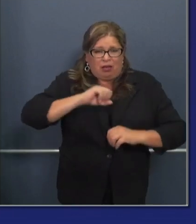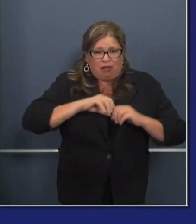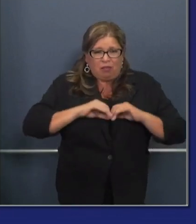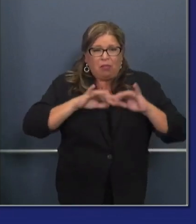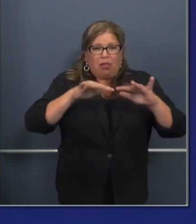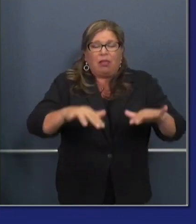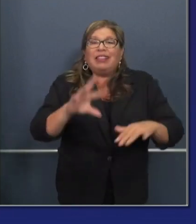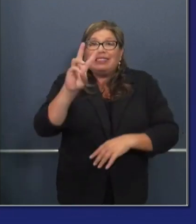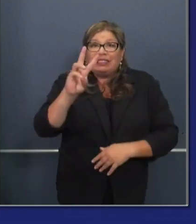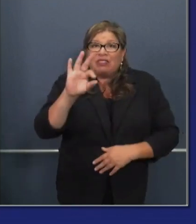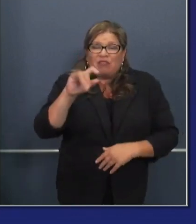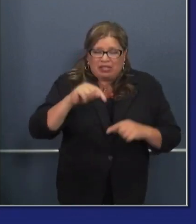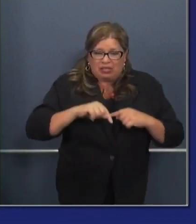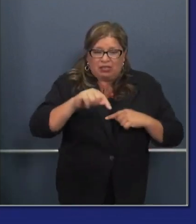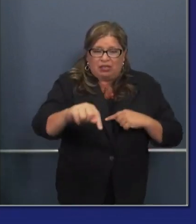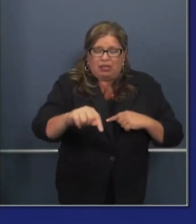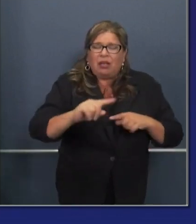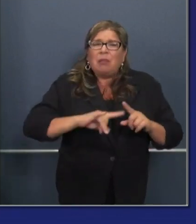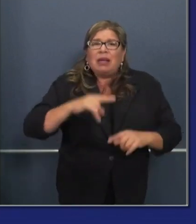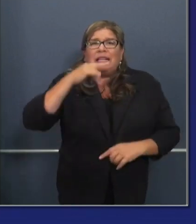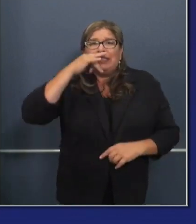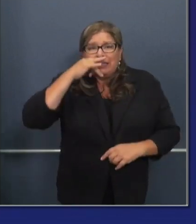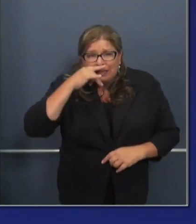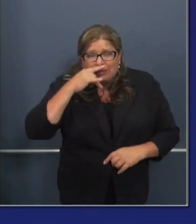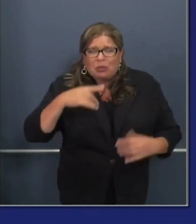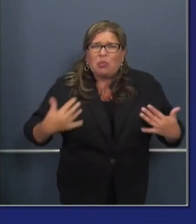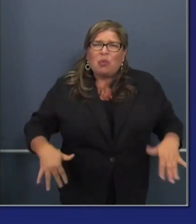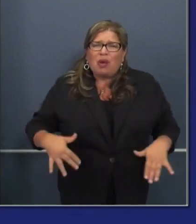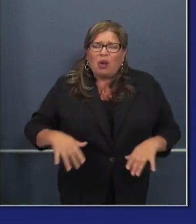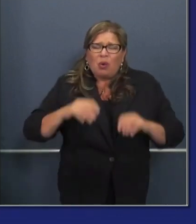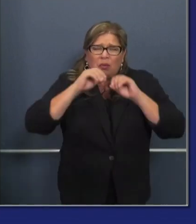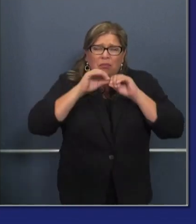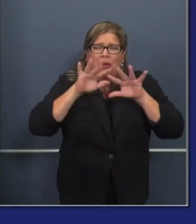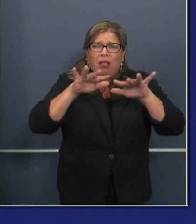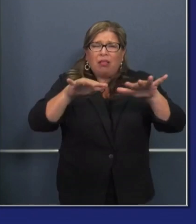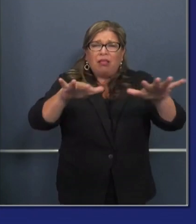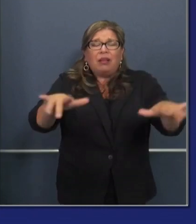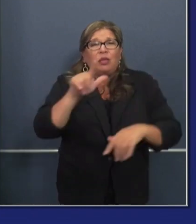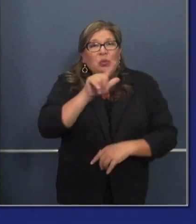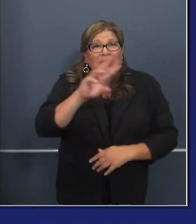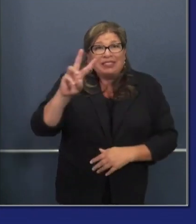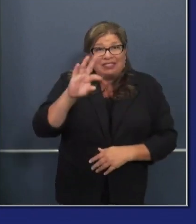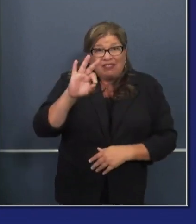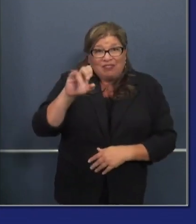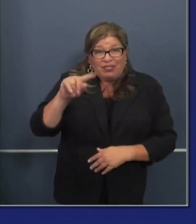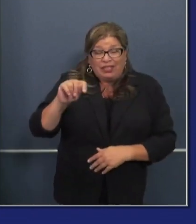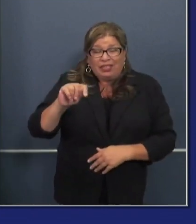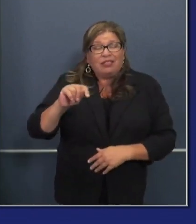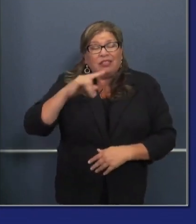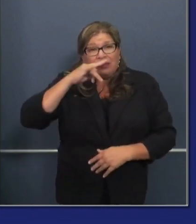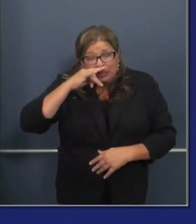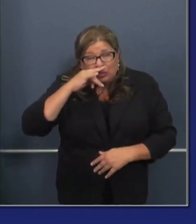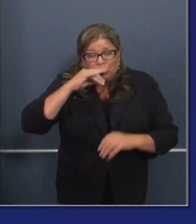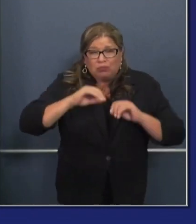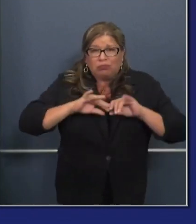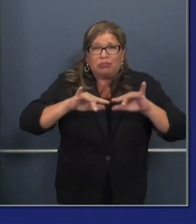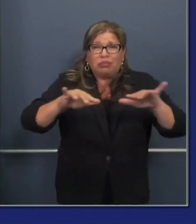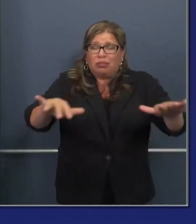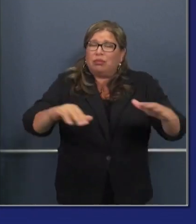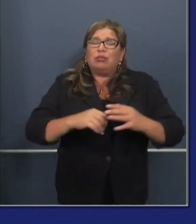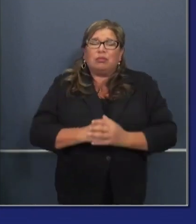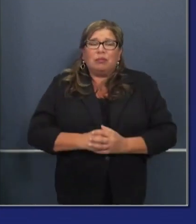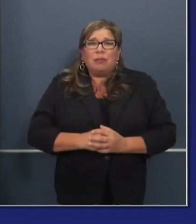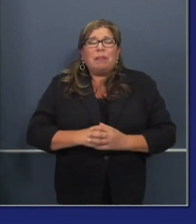sneeze. When we sneeze, it goes far, droplets of 26 feet. It underscores the magnitude